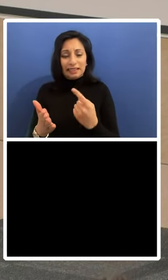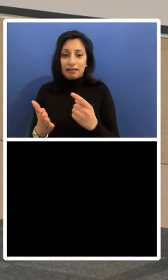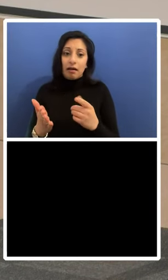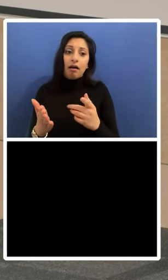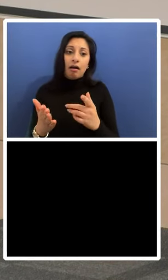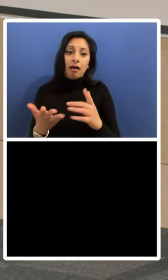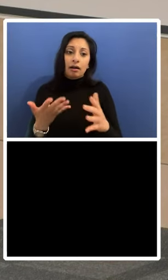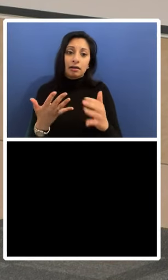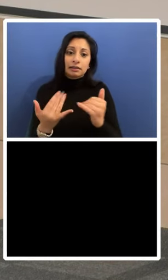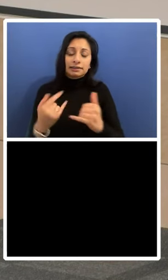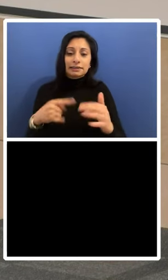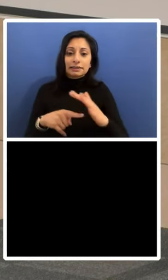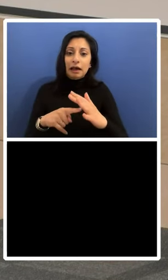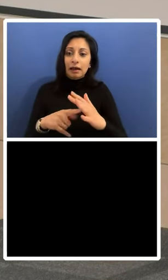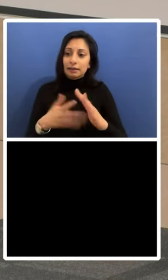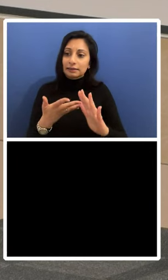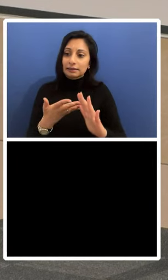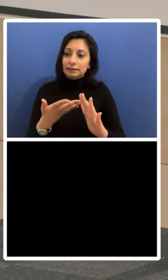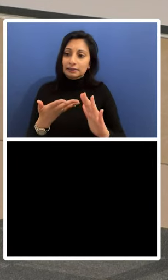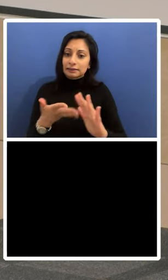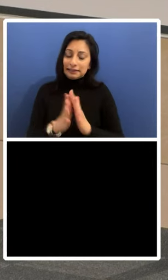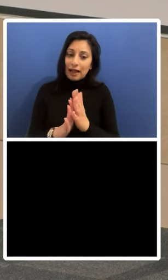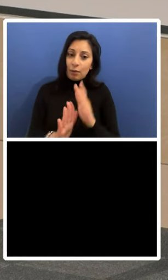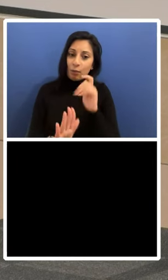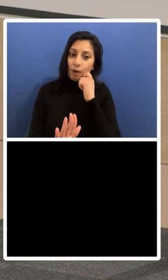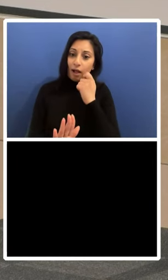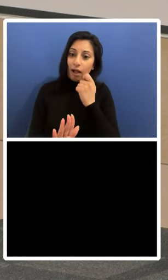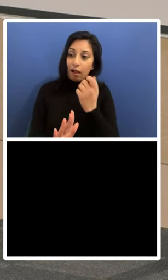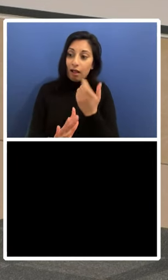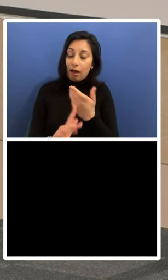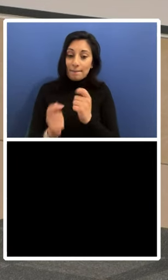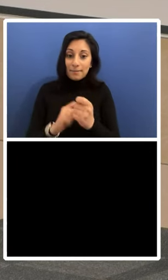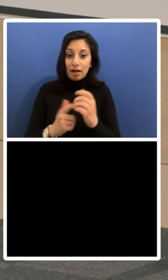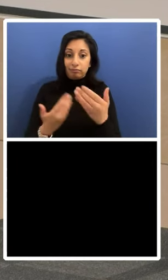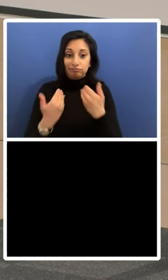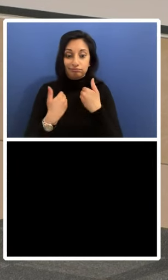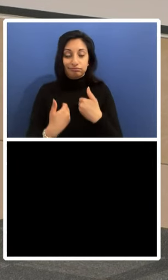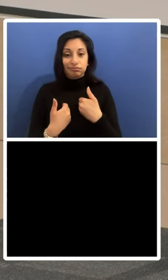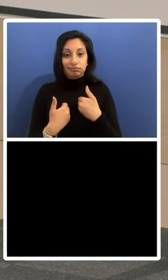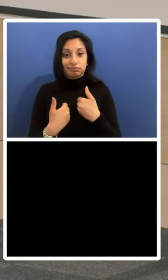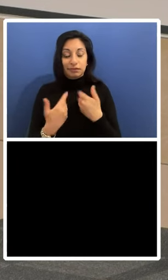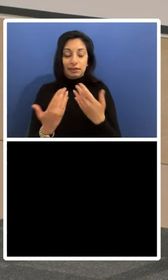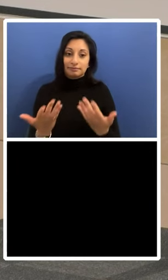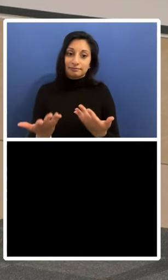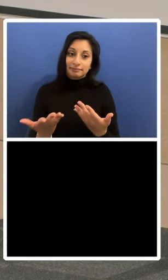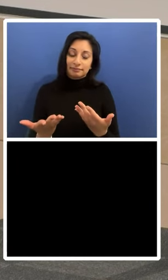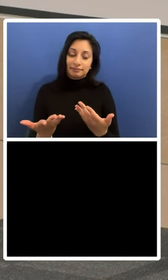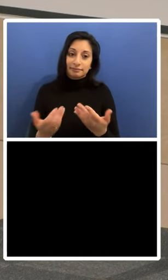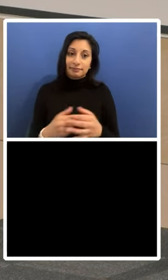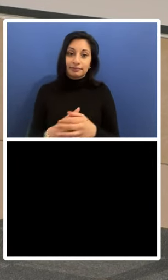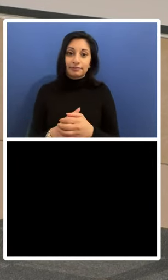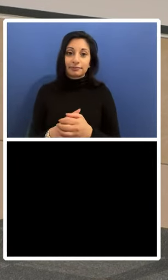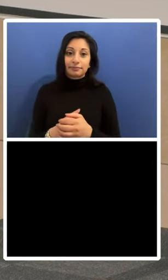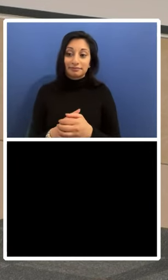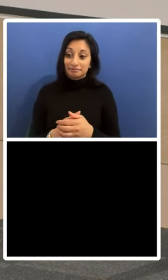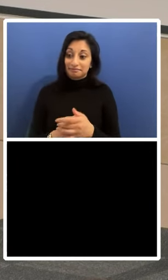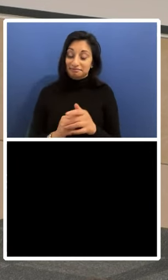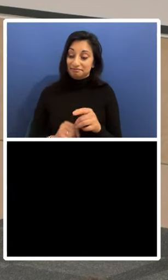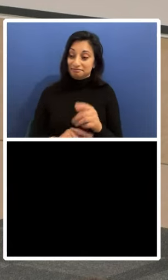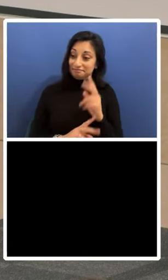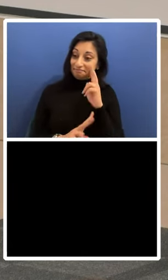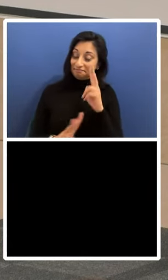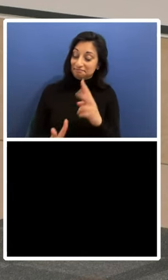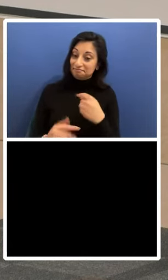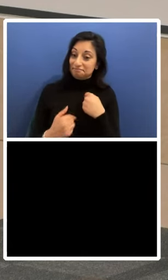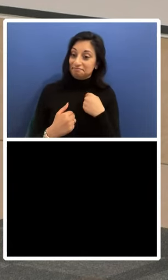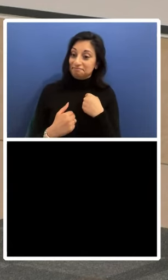Then there's an earthquake. And what was the maddest thing about that was people start looking at you on the trading floor damn. How did you do it? This guy's a good trader. And you're you